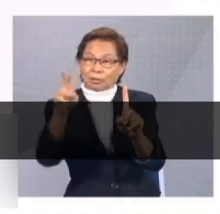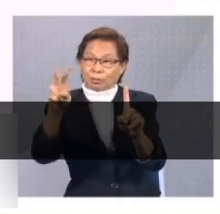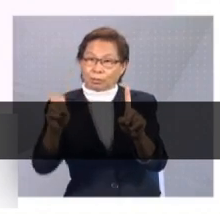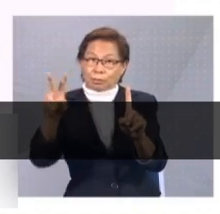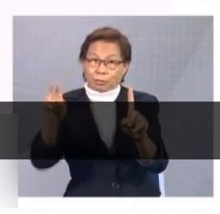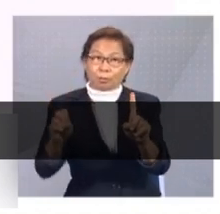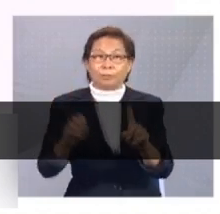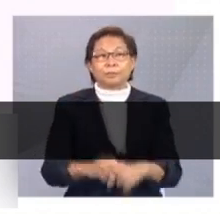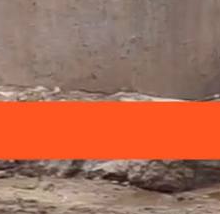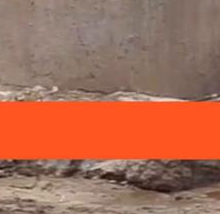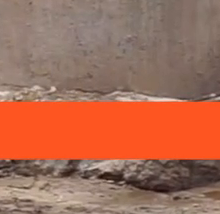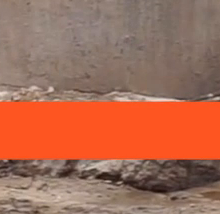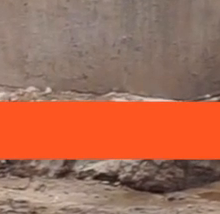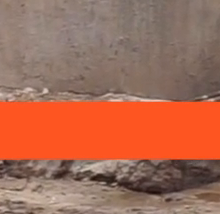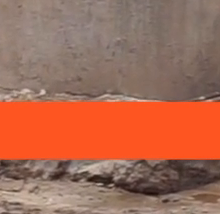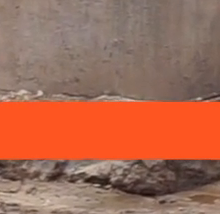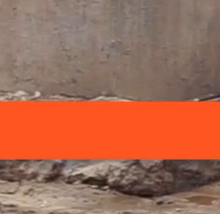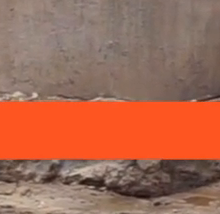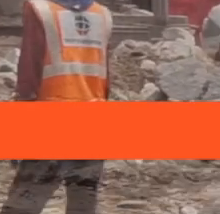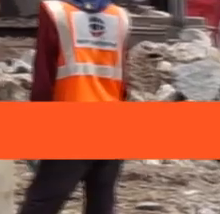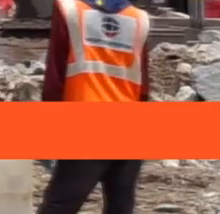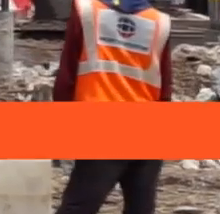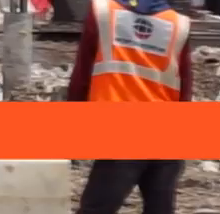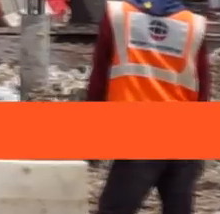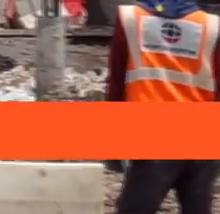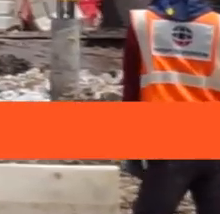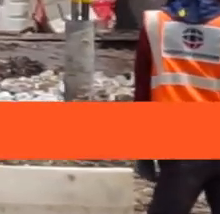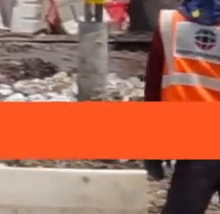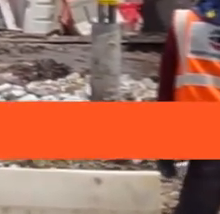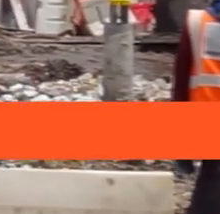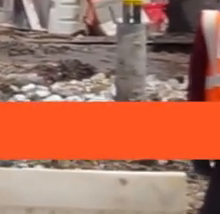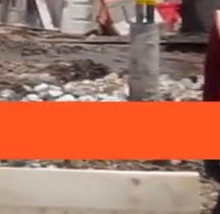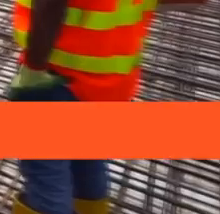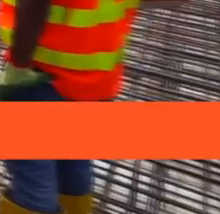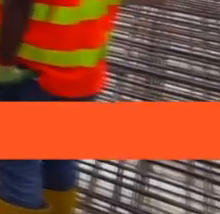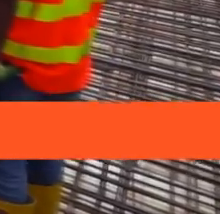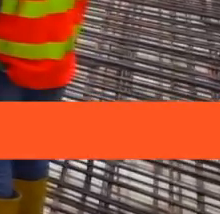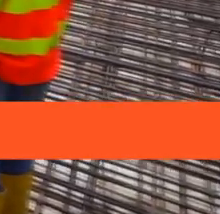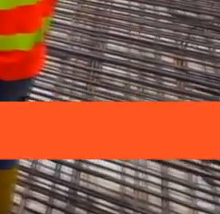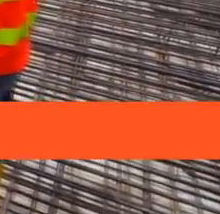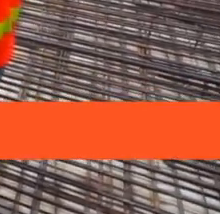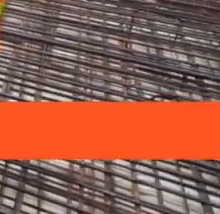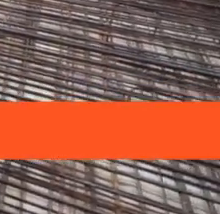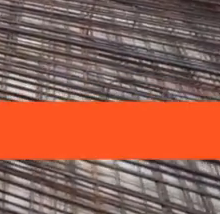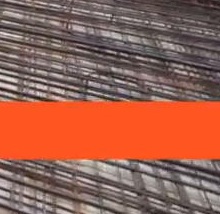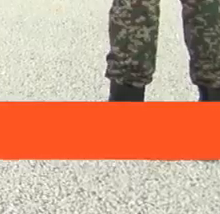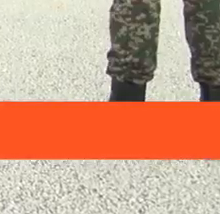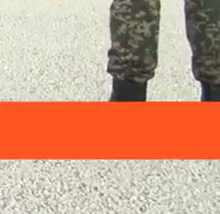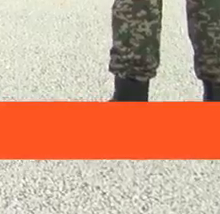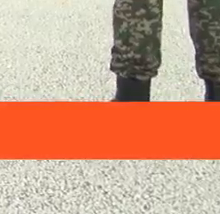Disember 2020. The government has also allocated 9 billion ringgit to benefit 3 million workers in dealing with